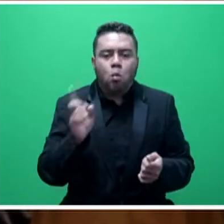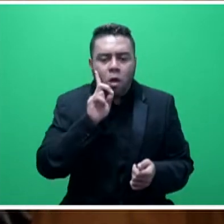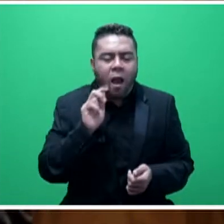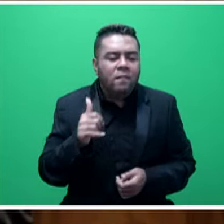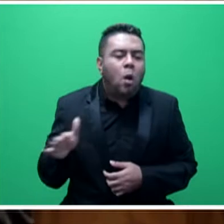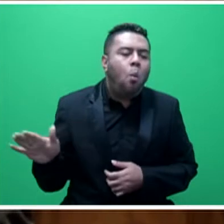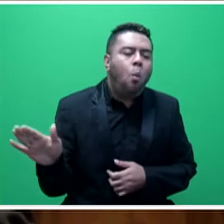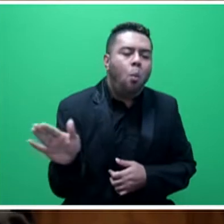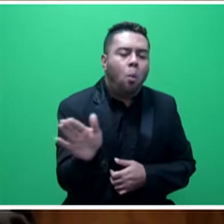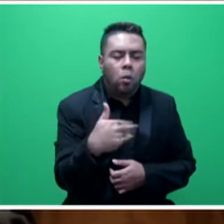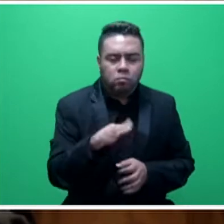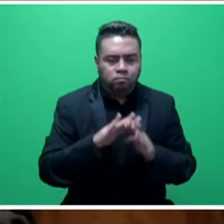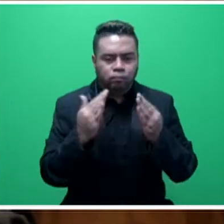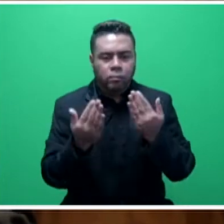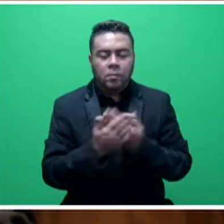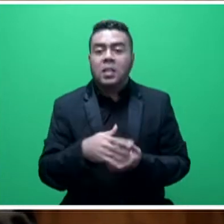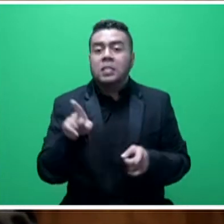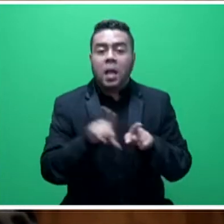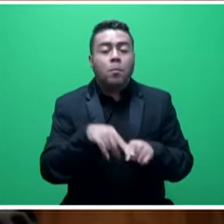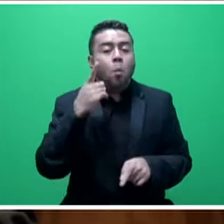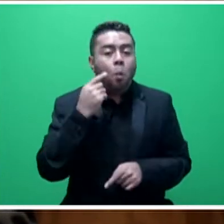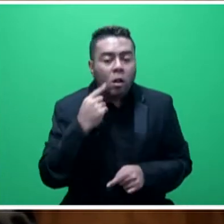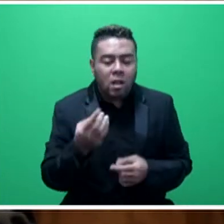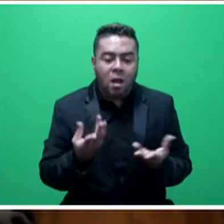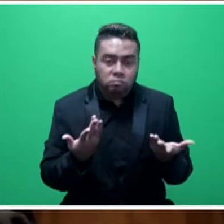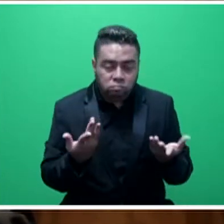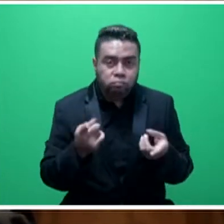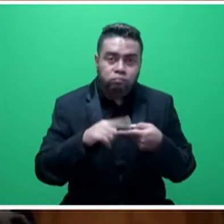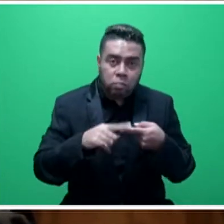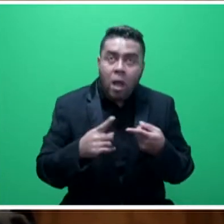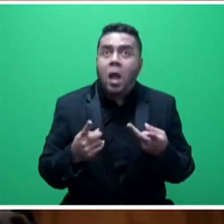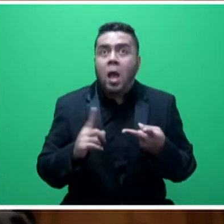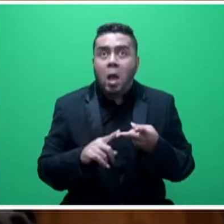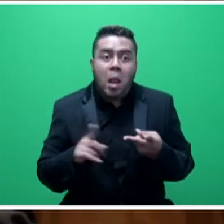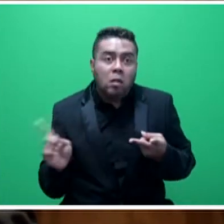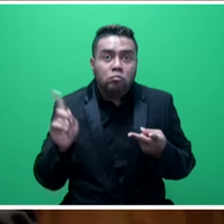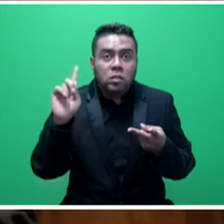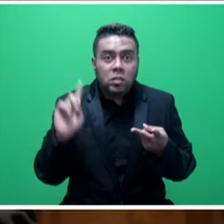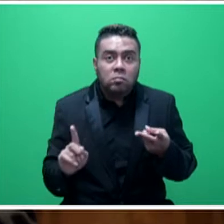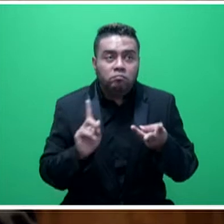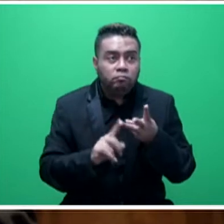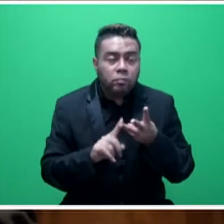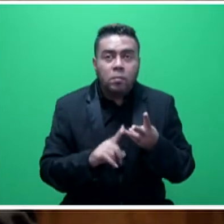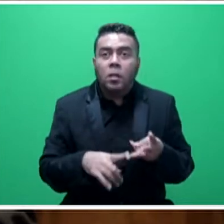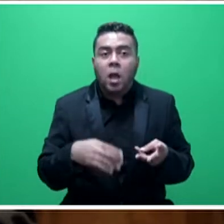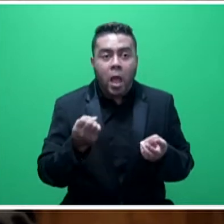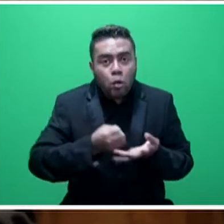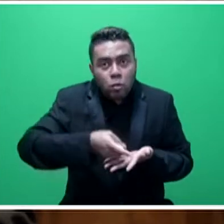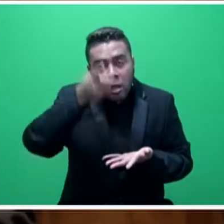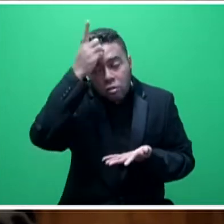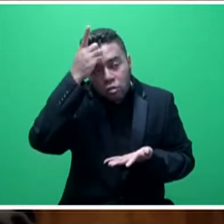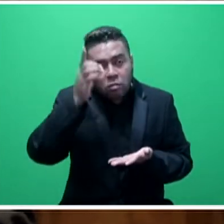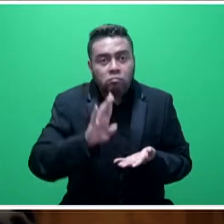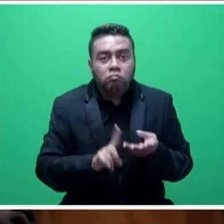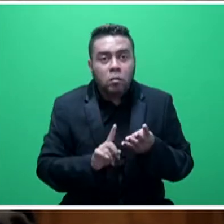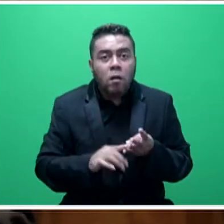like water, electricity, and of course education for your children. Whether you are a company or business, the tax and other incentives enable you